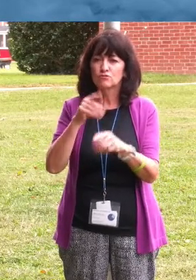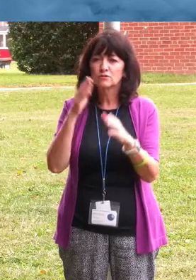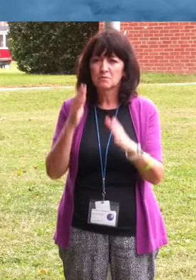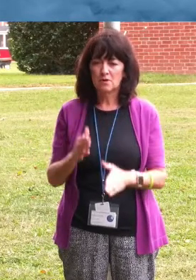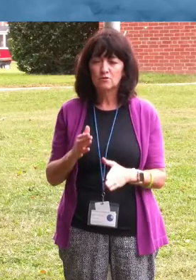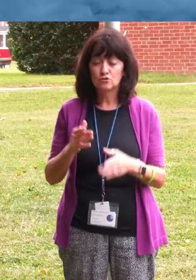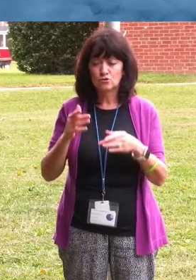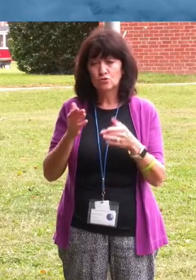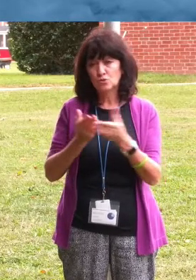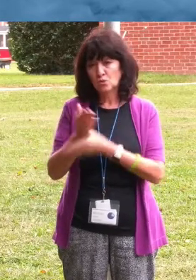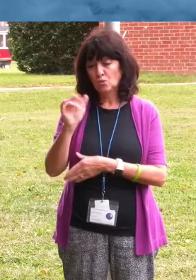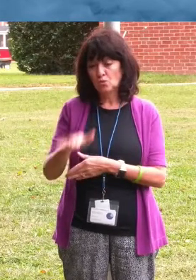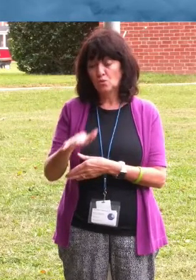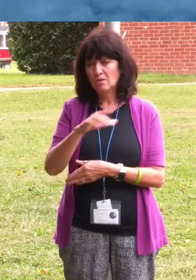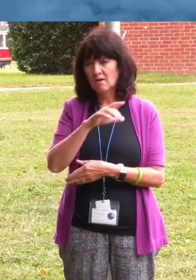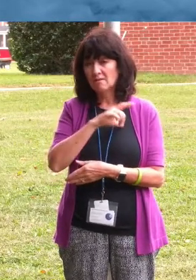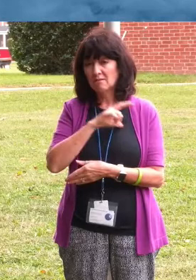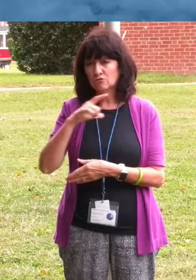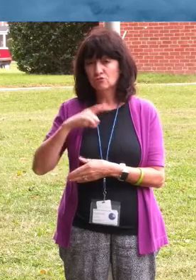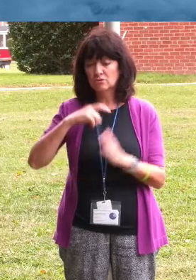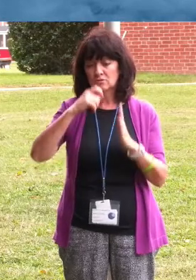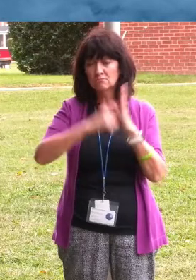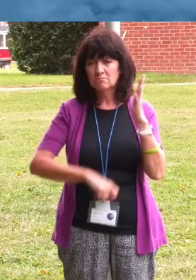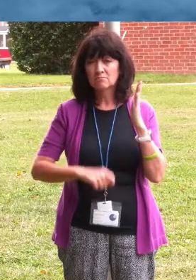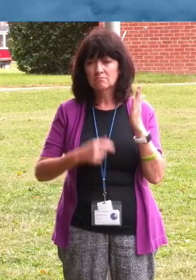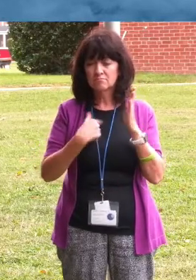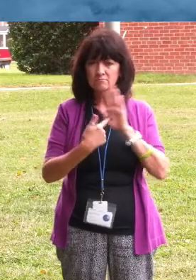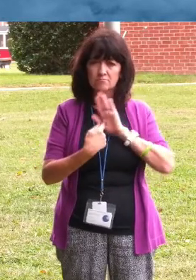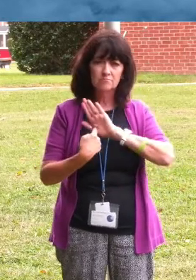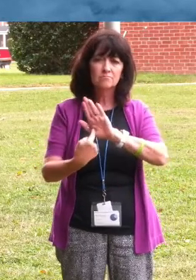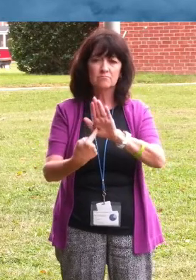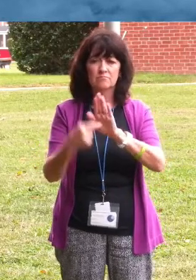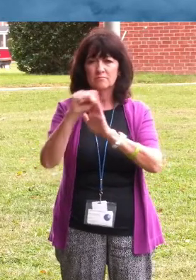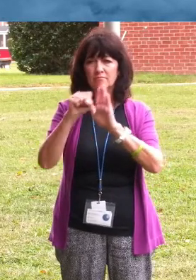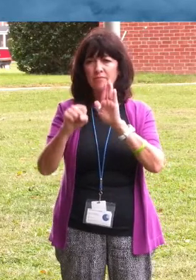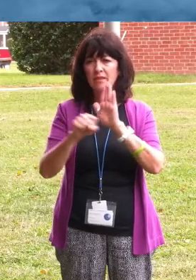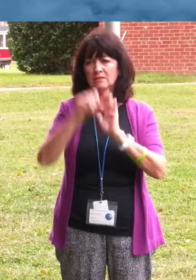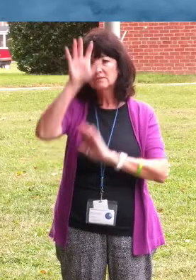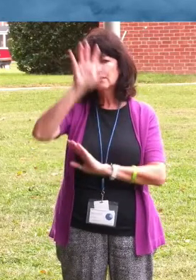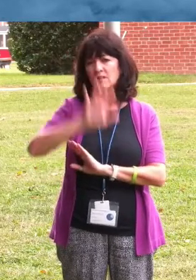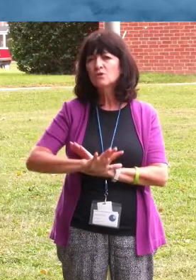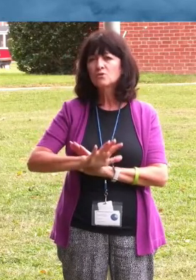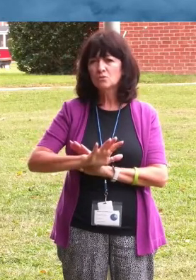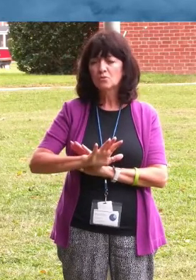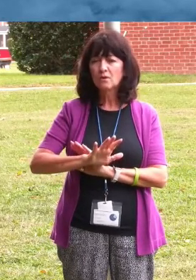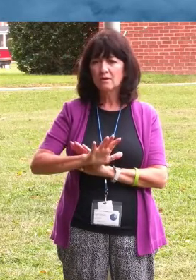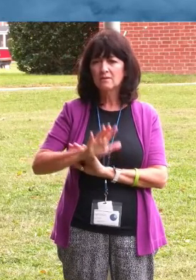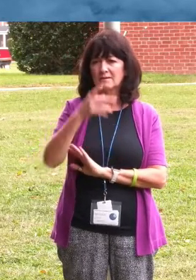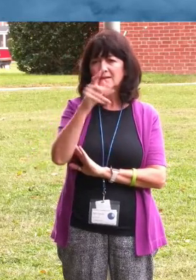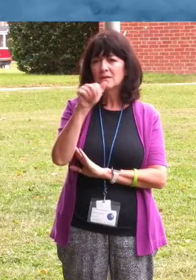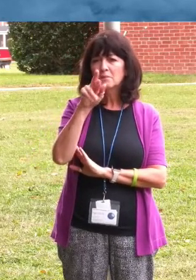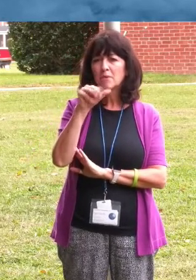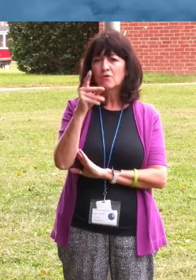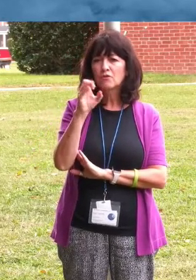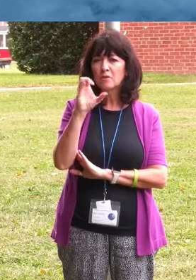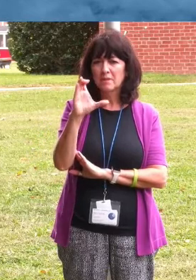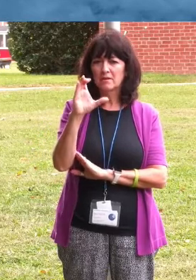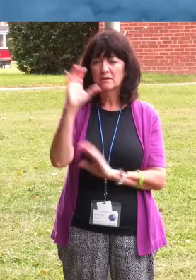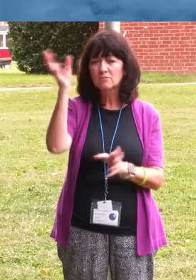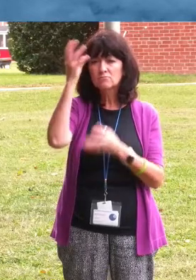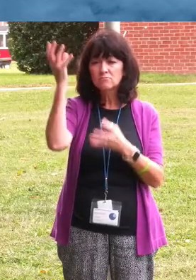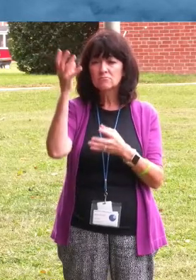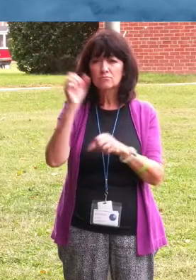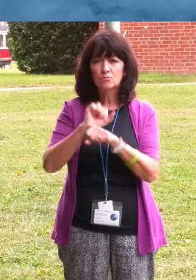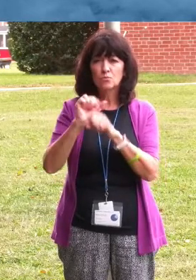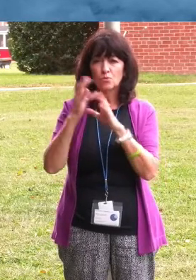was able to sponsor creating a statewide paramedic program, the first statewide trauma